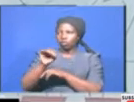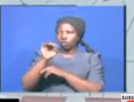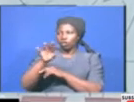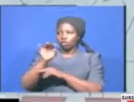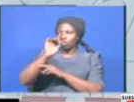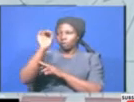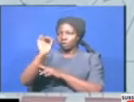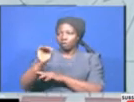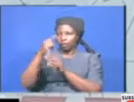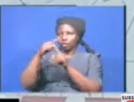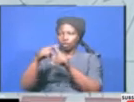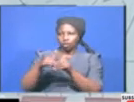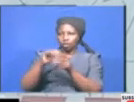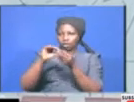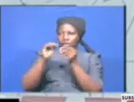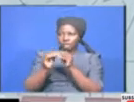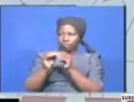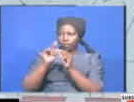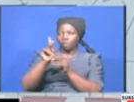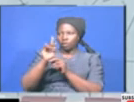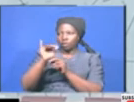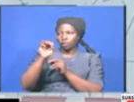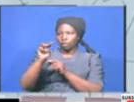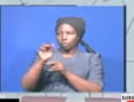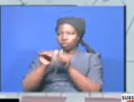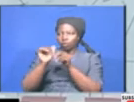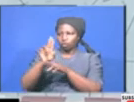kits that were being used,